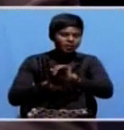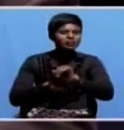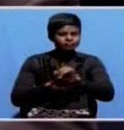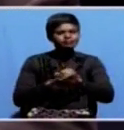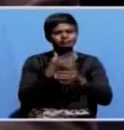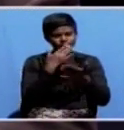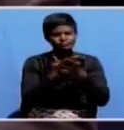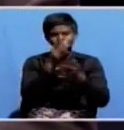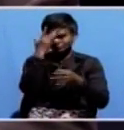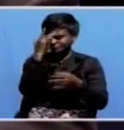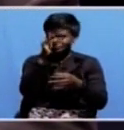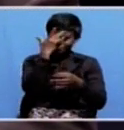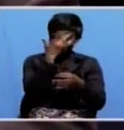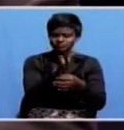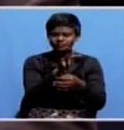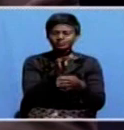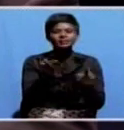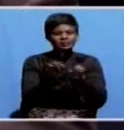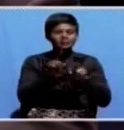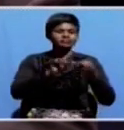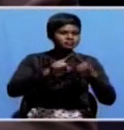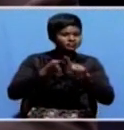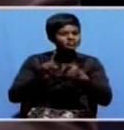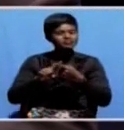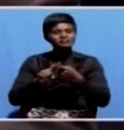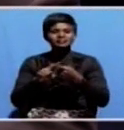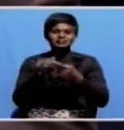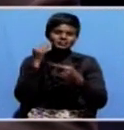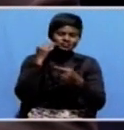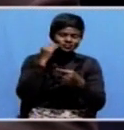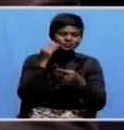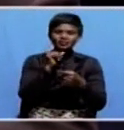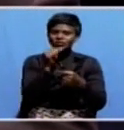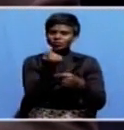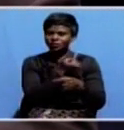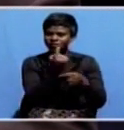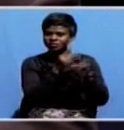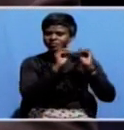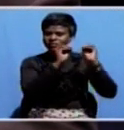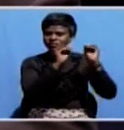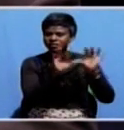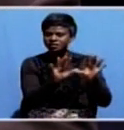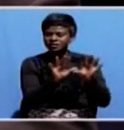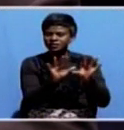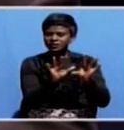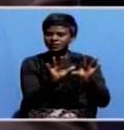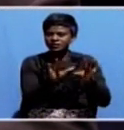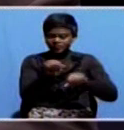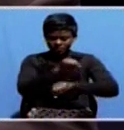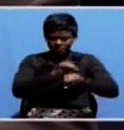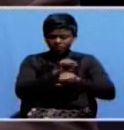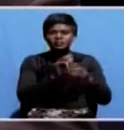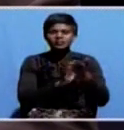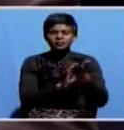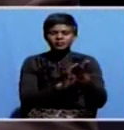humorous, and he was friendly, not only to the teachers at the secondary